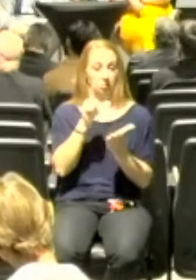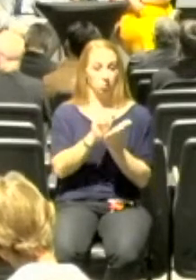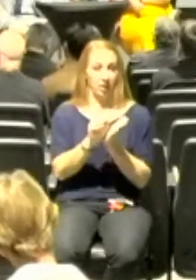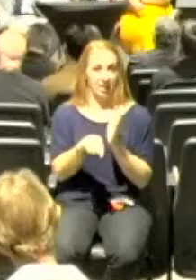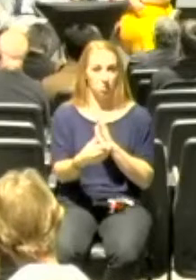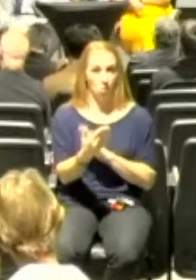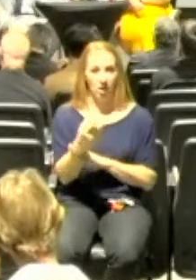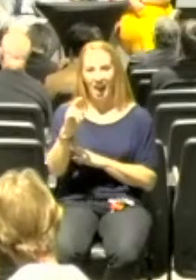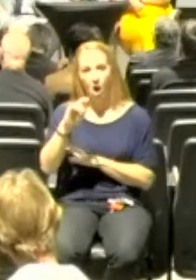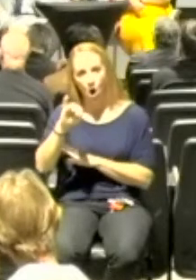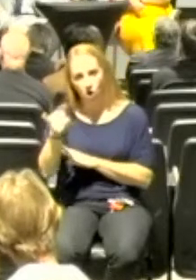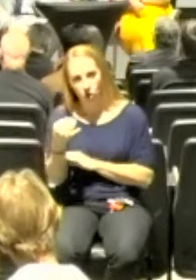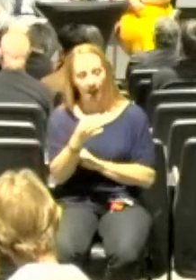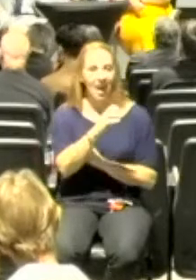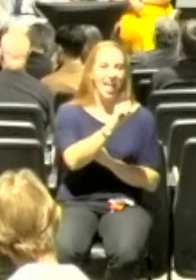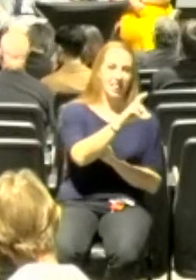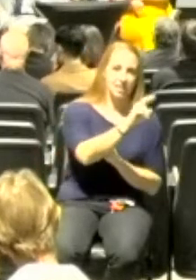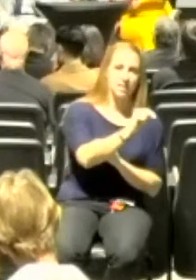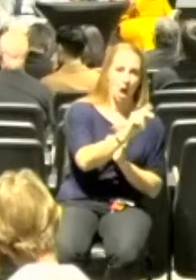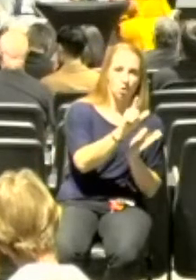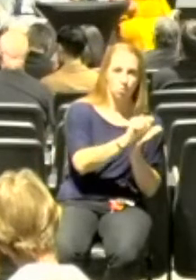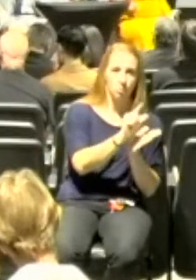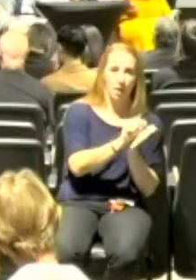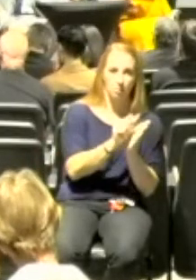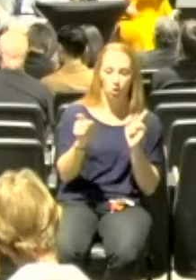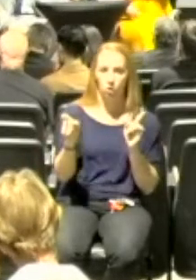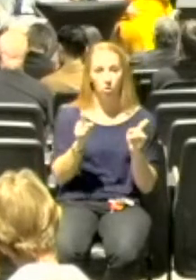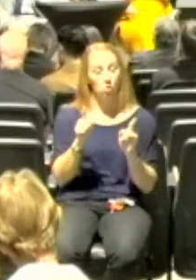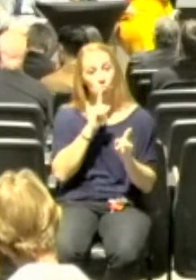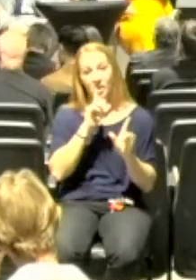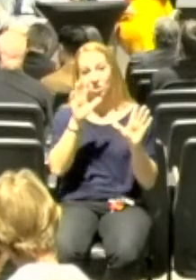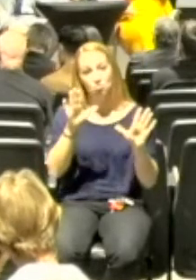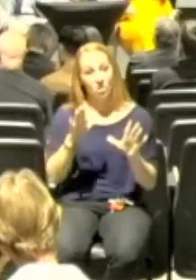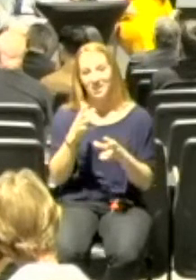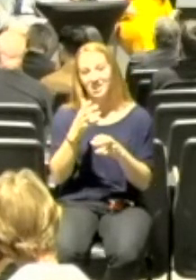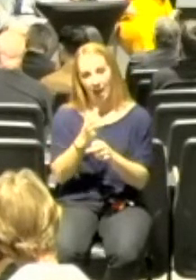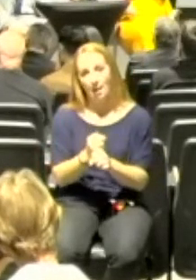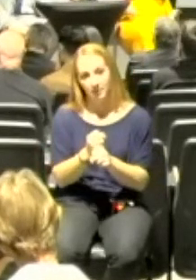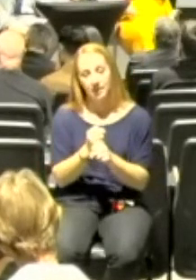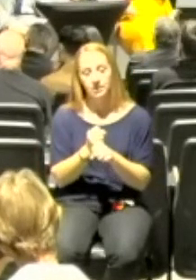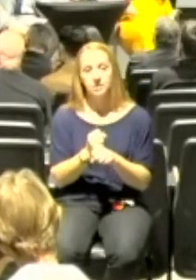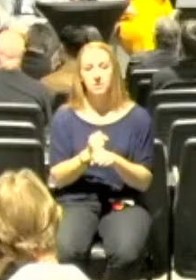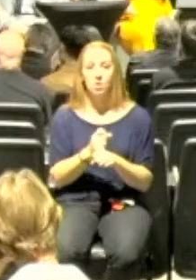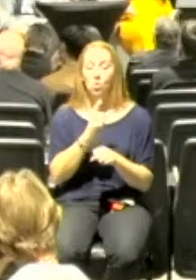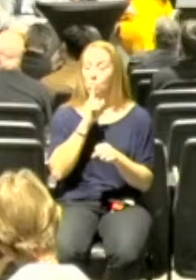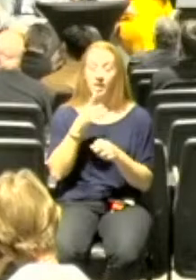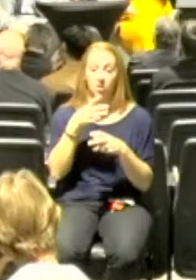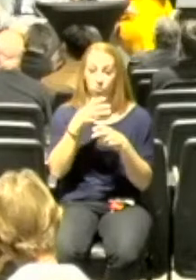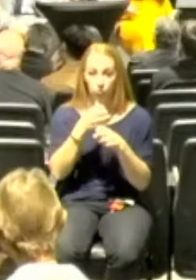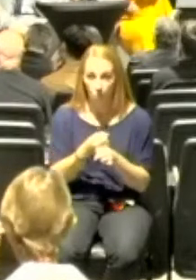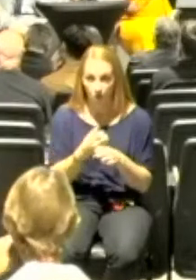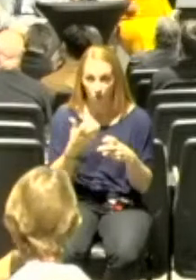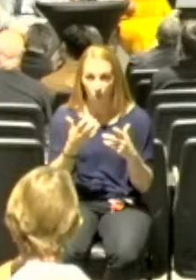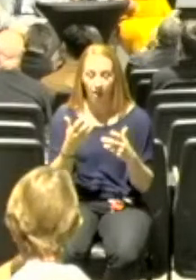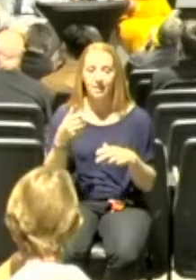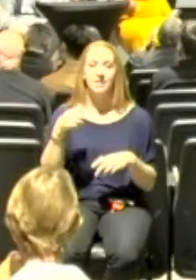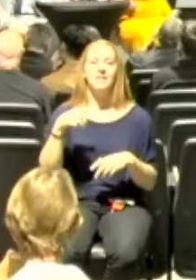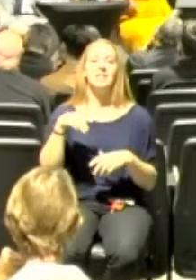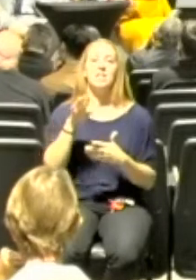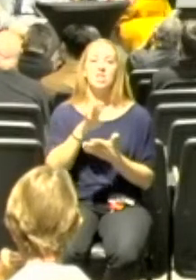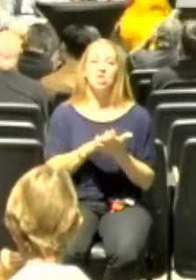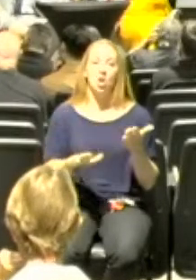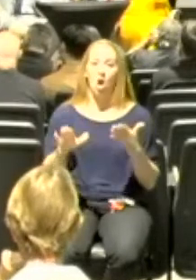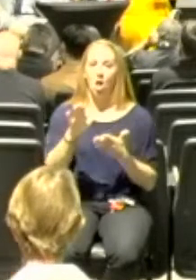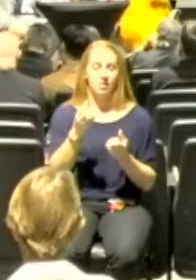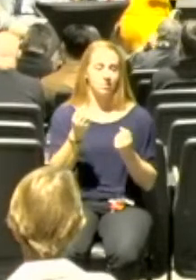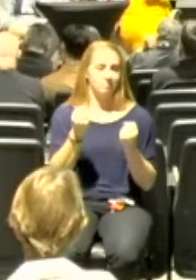from the RJ and the Sun. They really are a great synopsis of this. In short order, this was an examination the college began a number